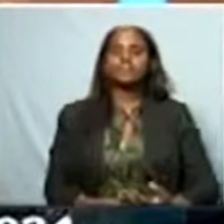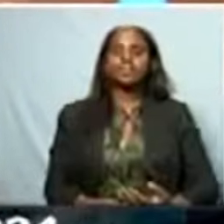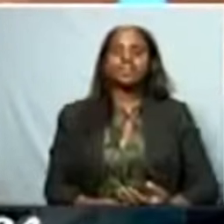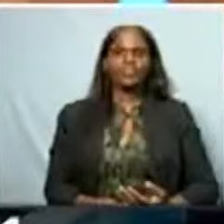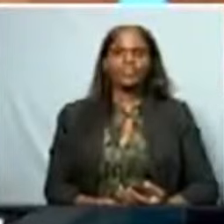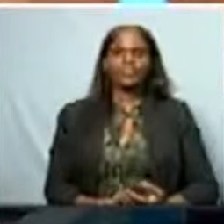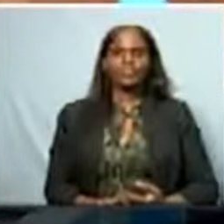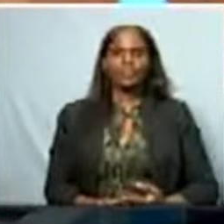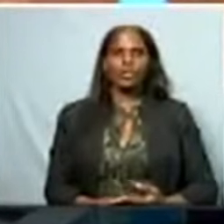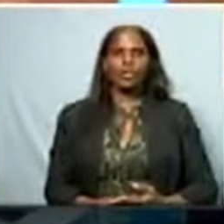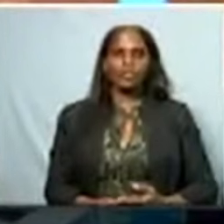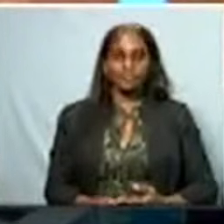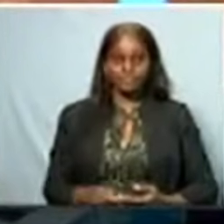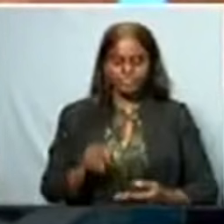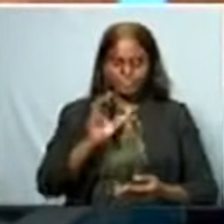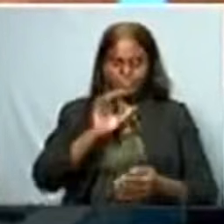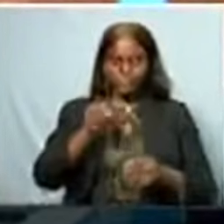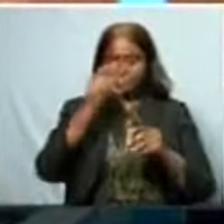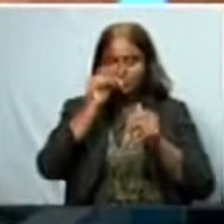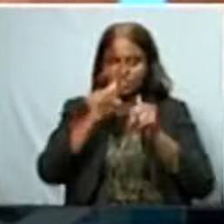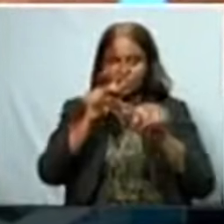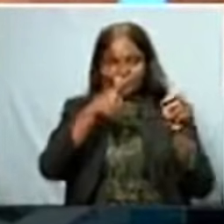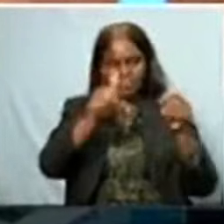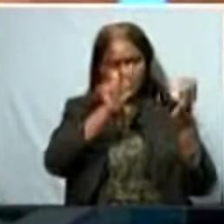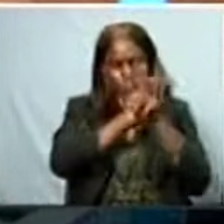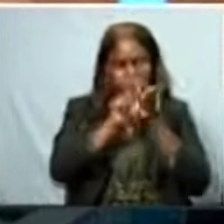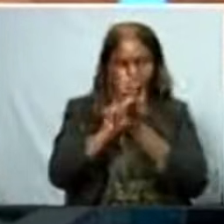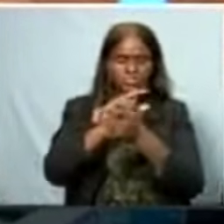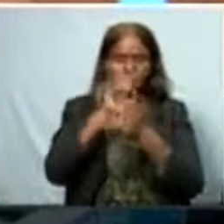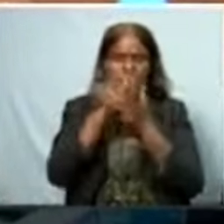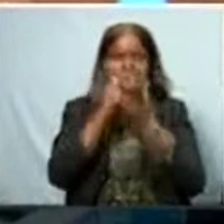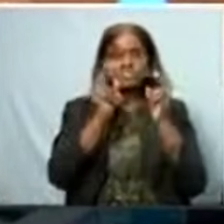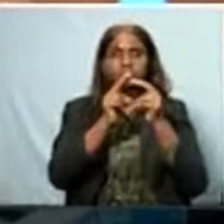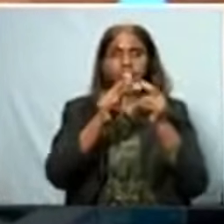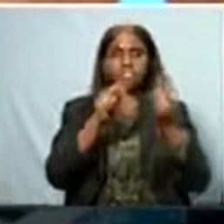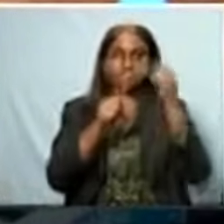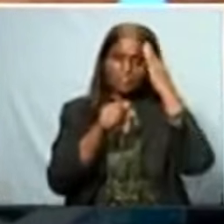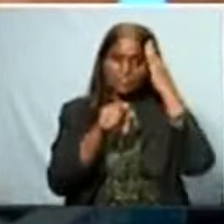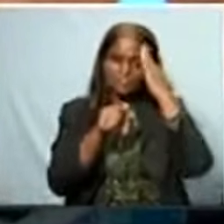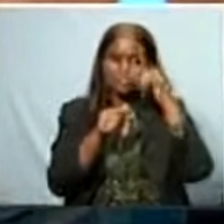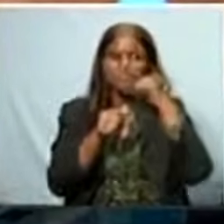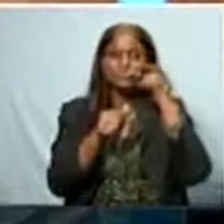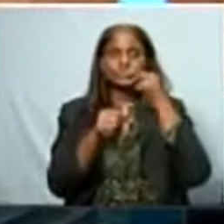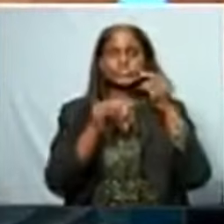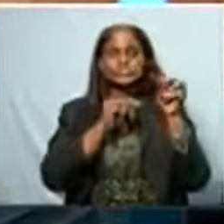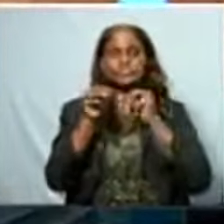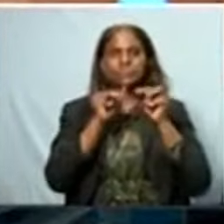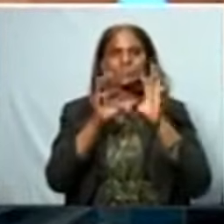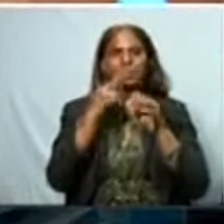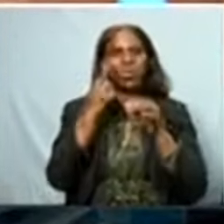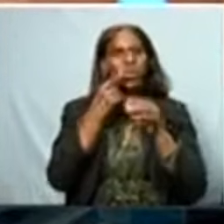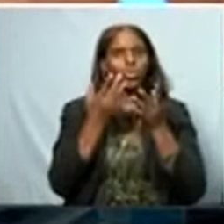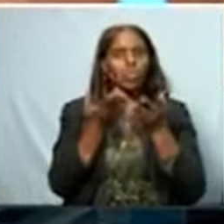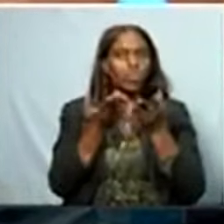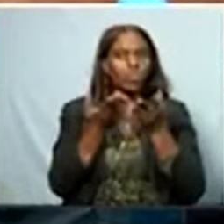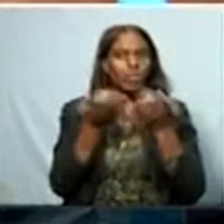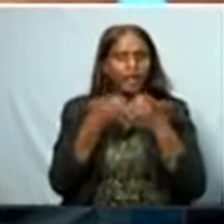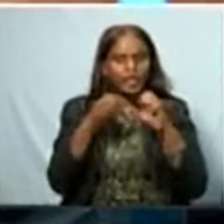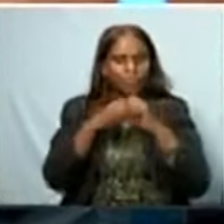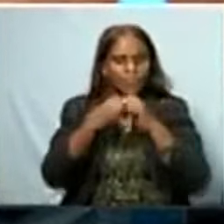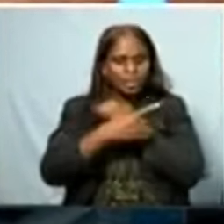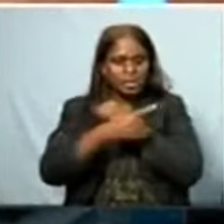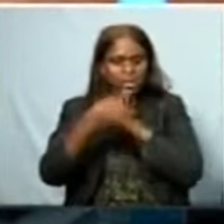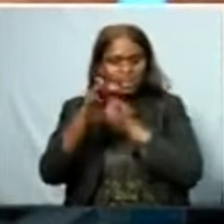officers should know, because they were signing these contracts. You know from who's the contract manager, even Department